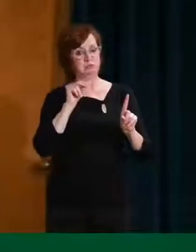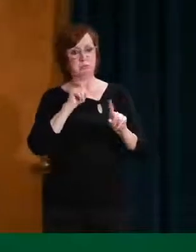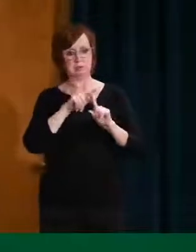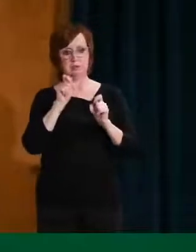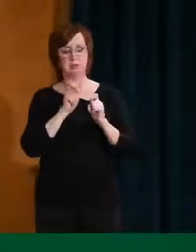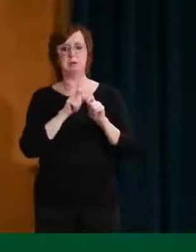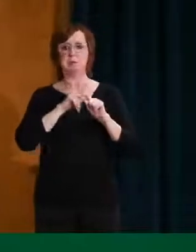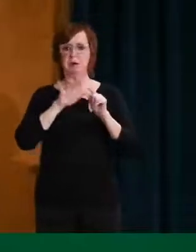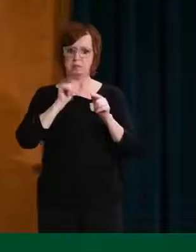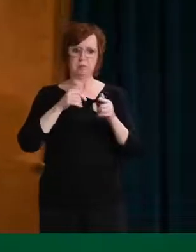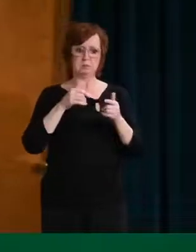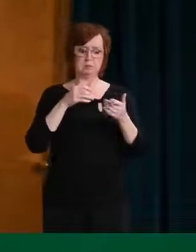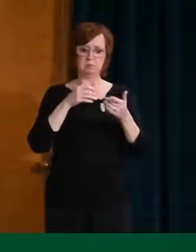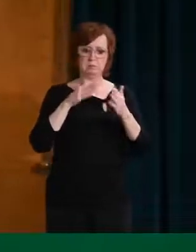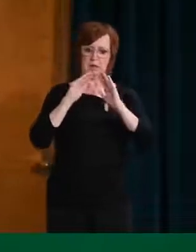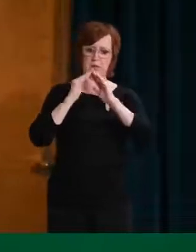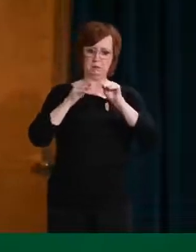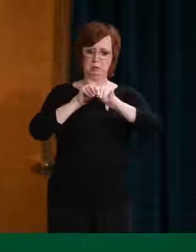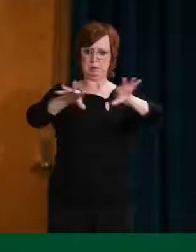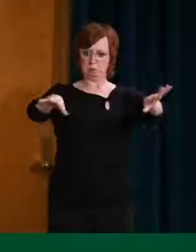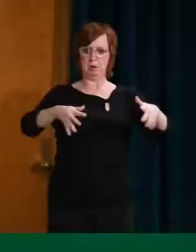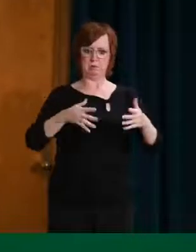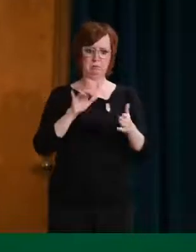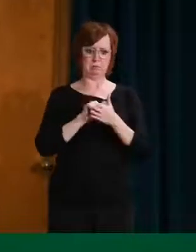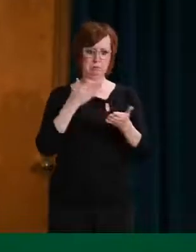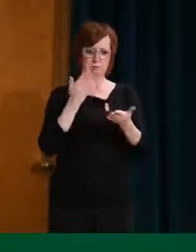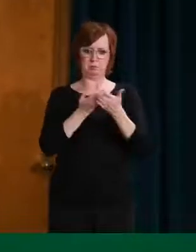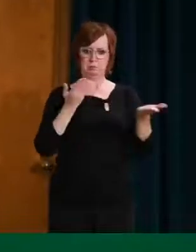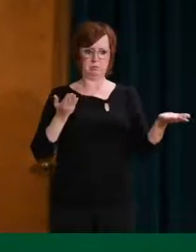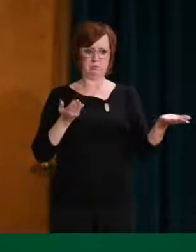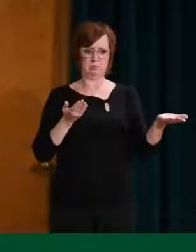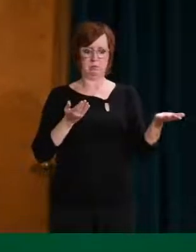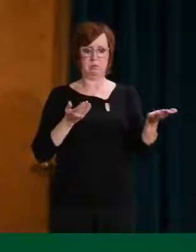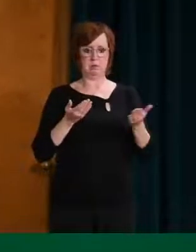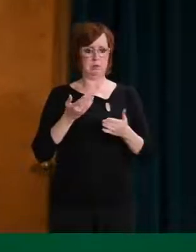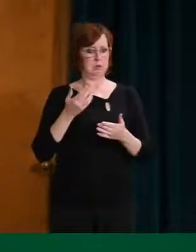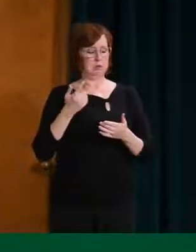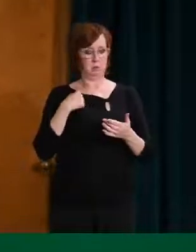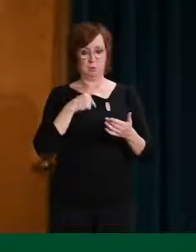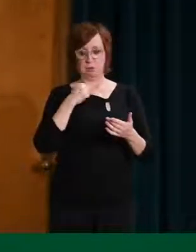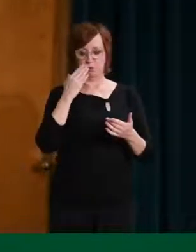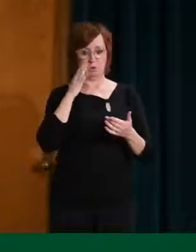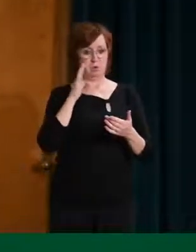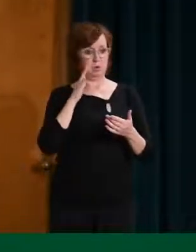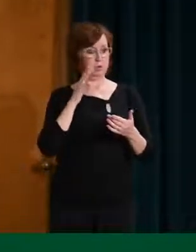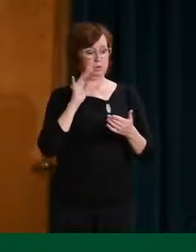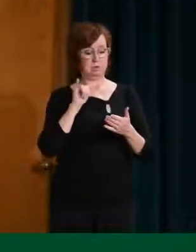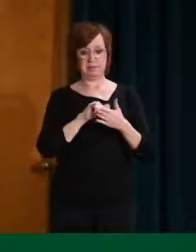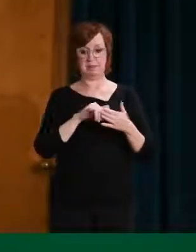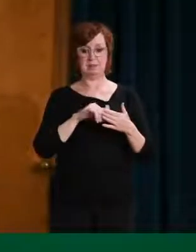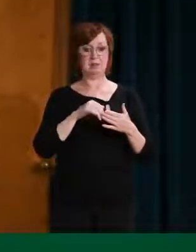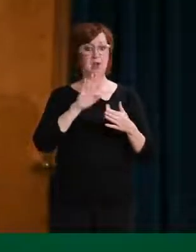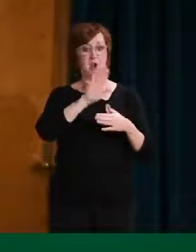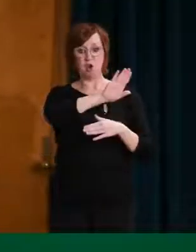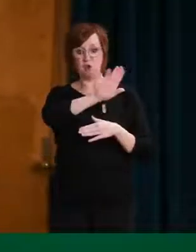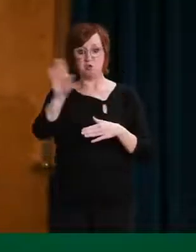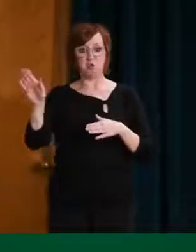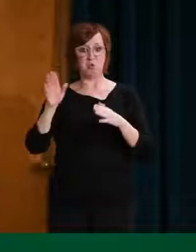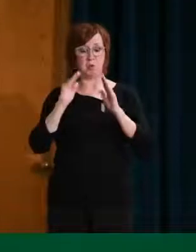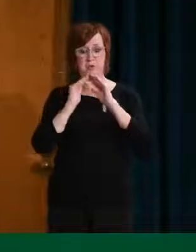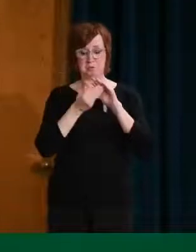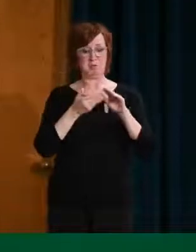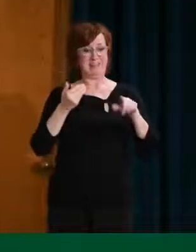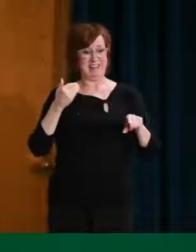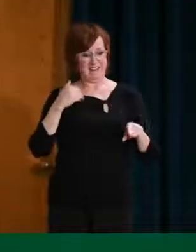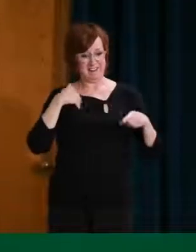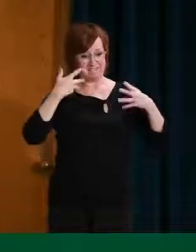community transmission that we have said is now in our communities, and we should assume it is in your community here in Saskatchewan. This is why we have